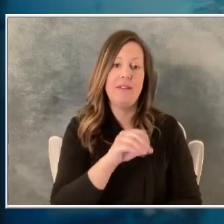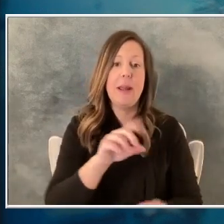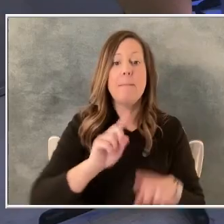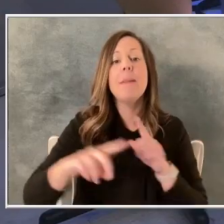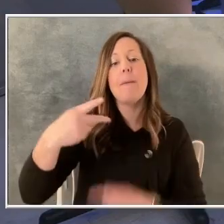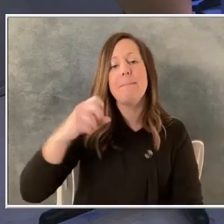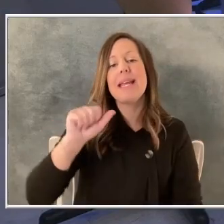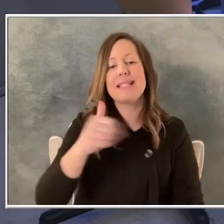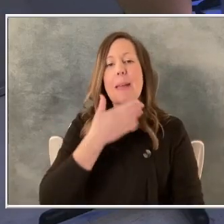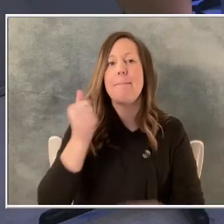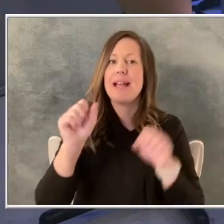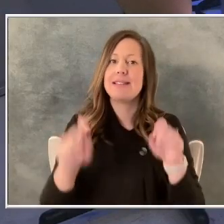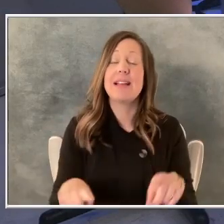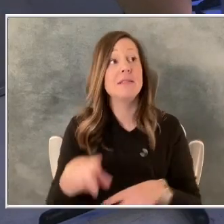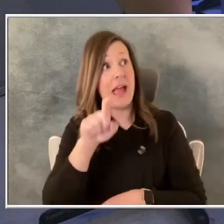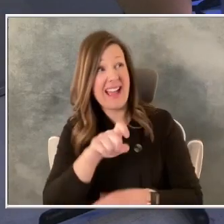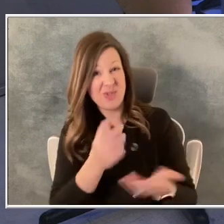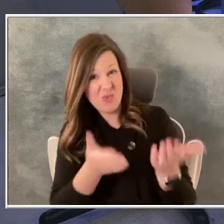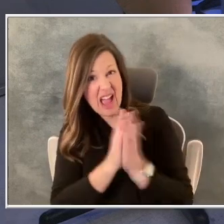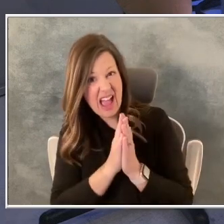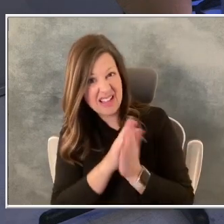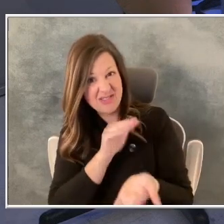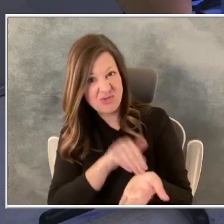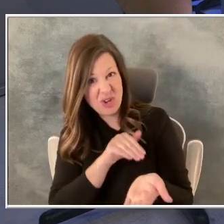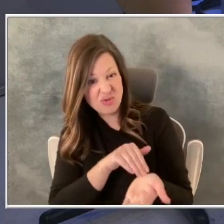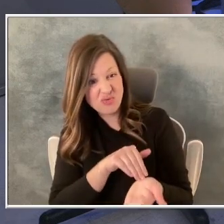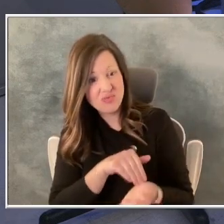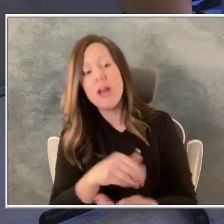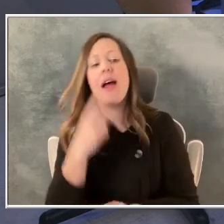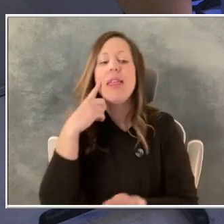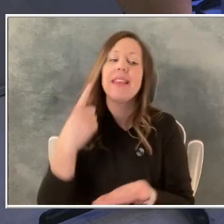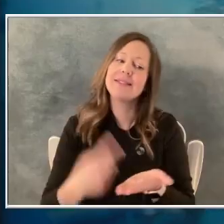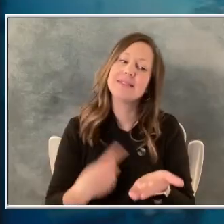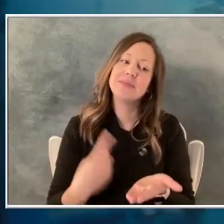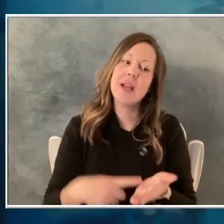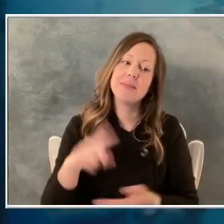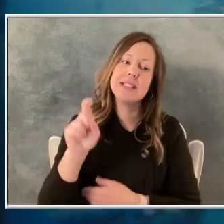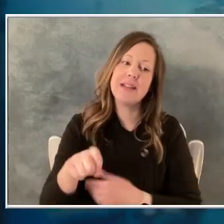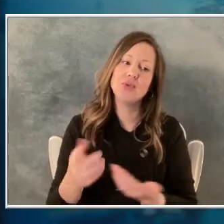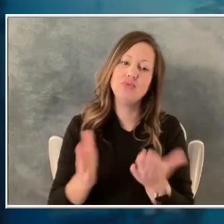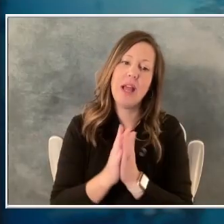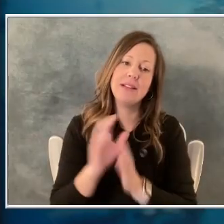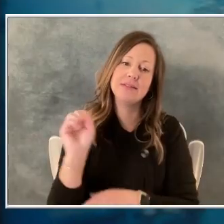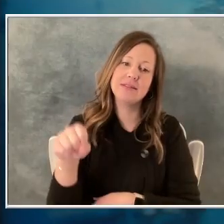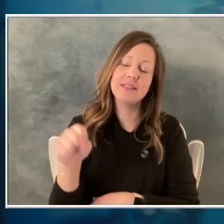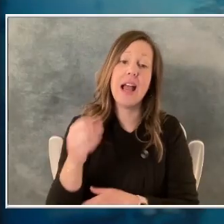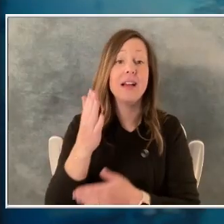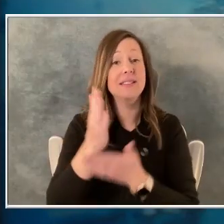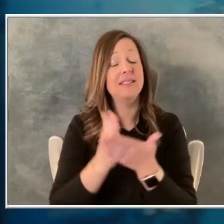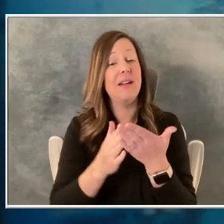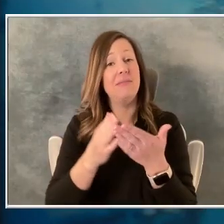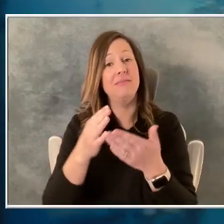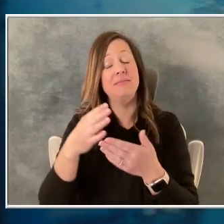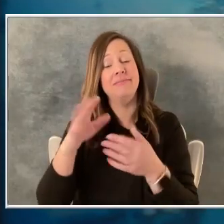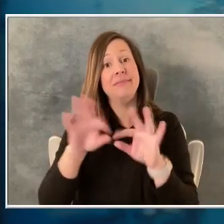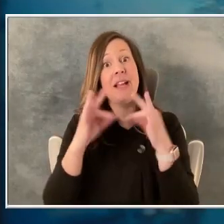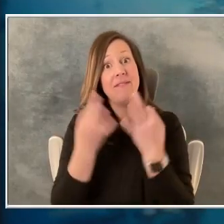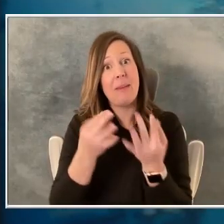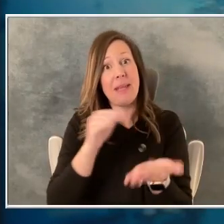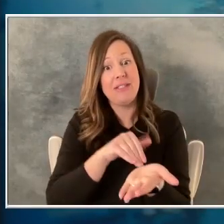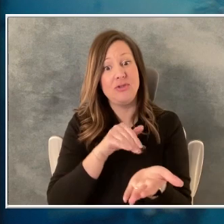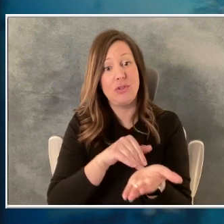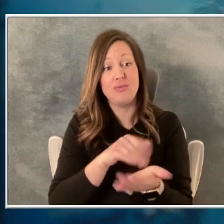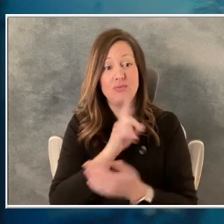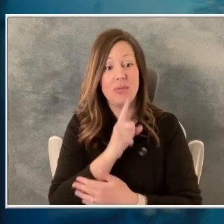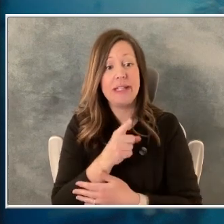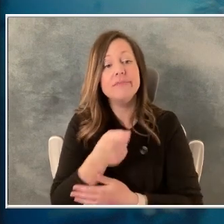need to ask for it? I think sometimes you do have to ask for it. I think some primary care doctors are aware of the